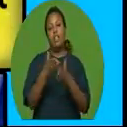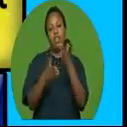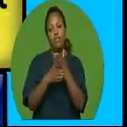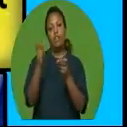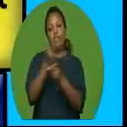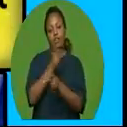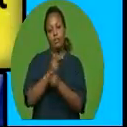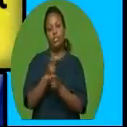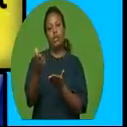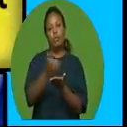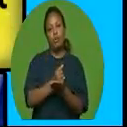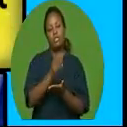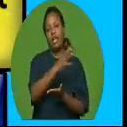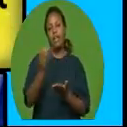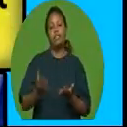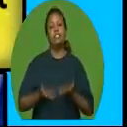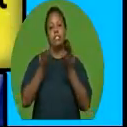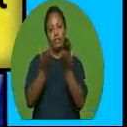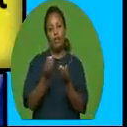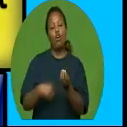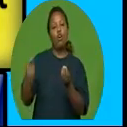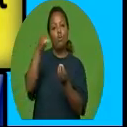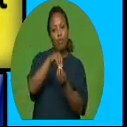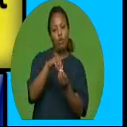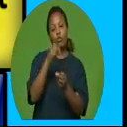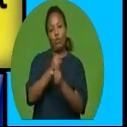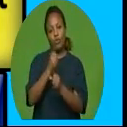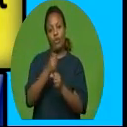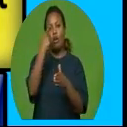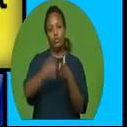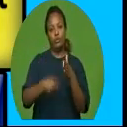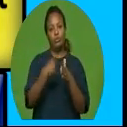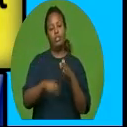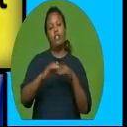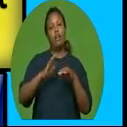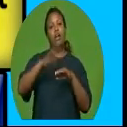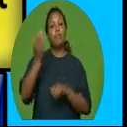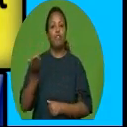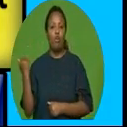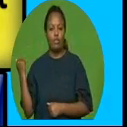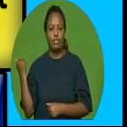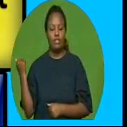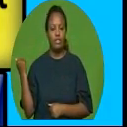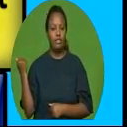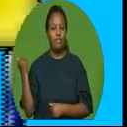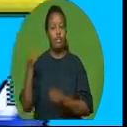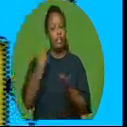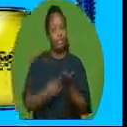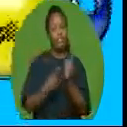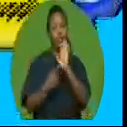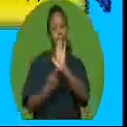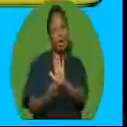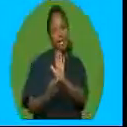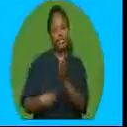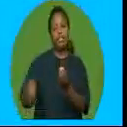level, firms will produce and supply more real output than before.